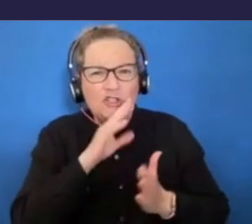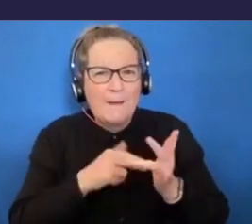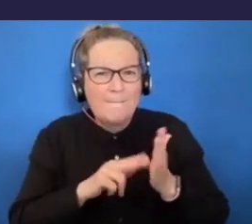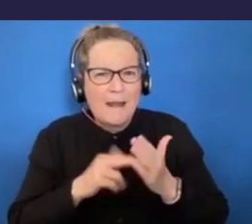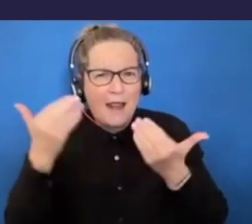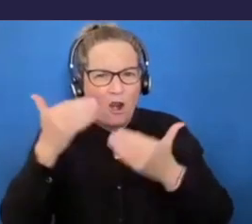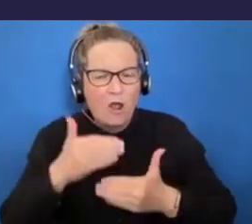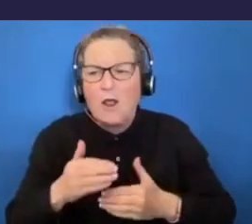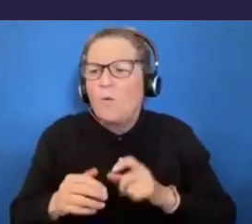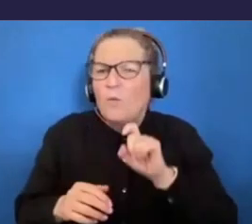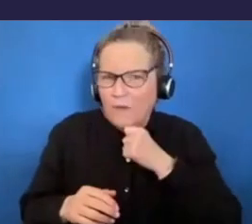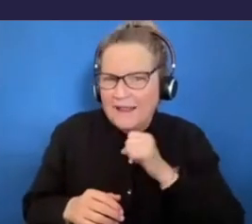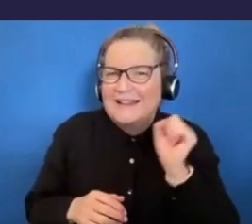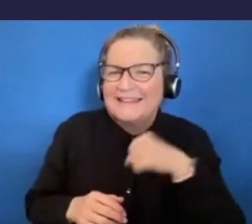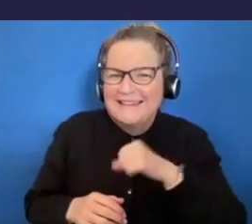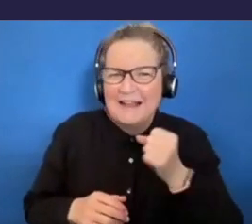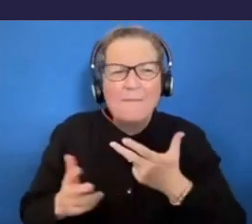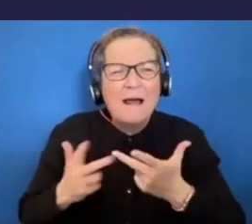another dish that we really love?